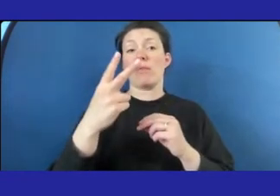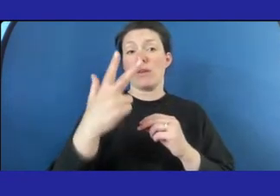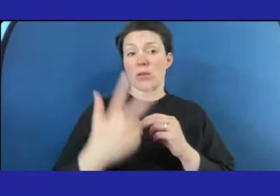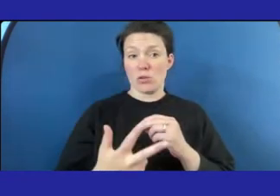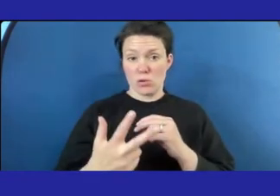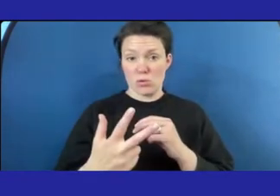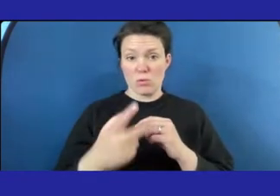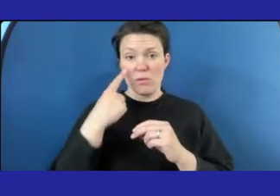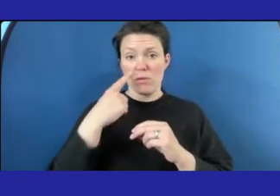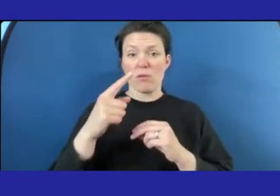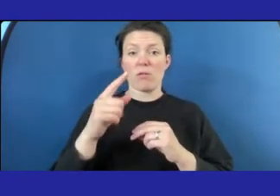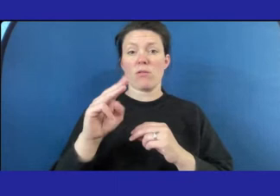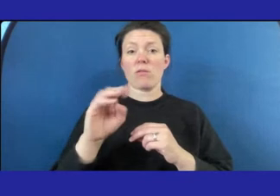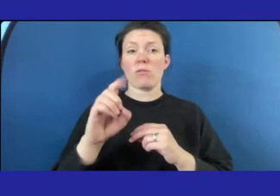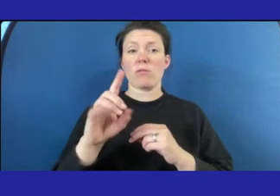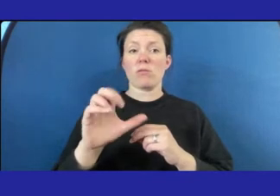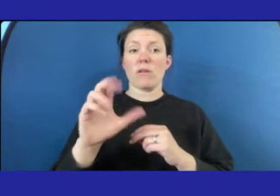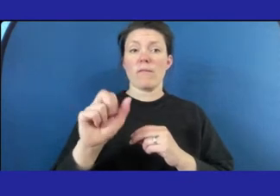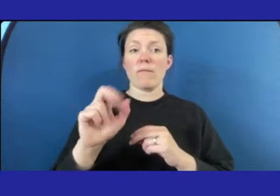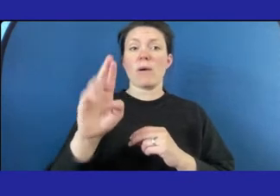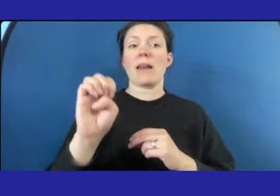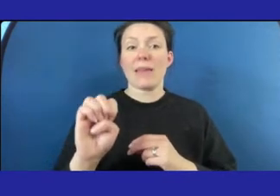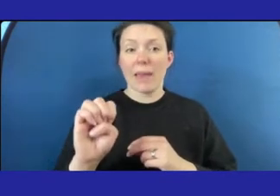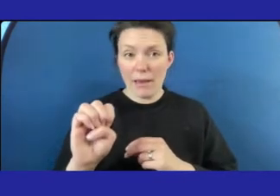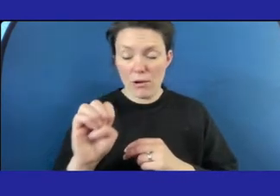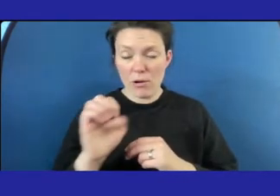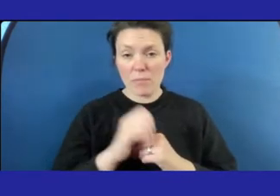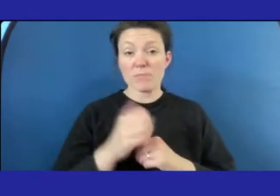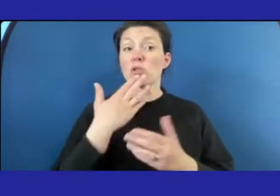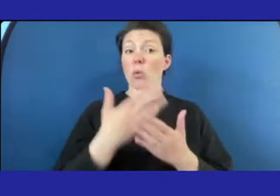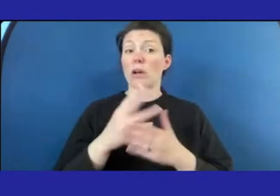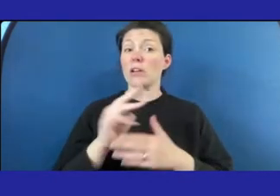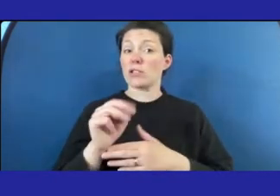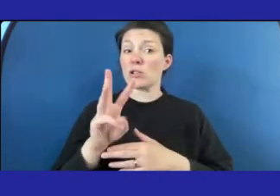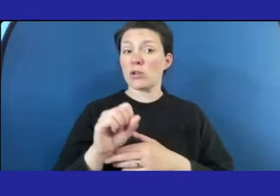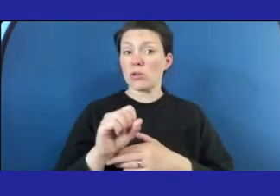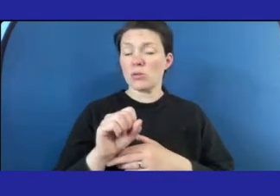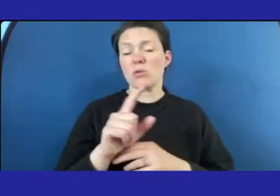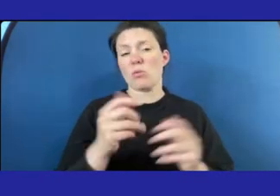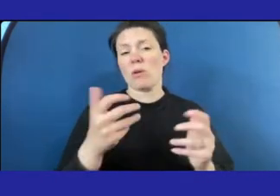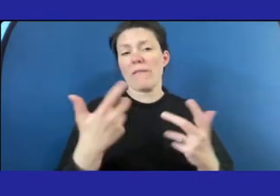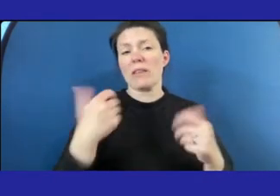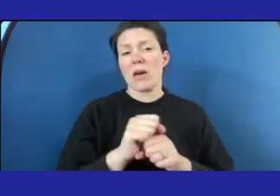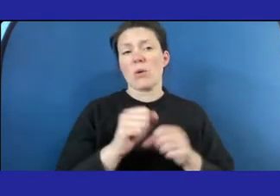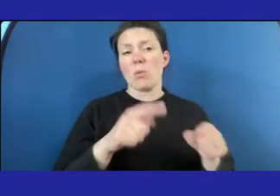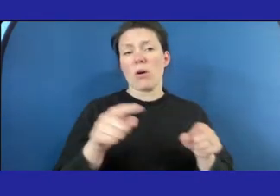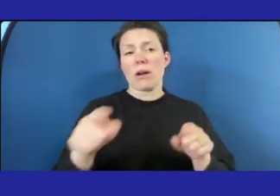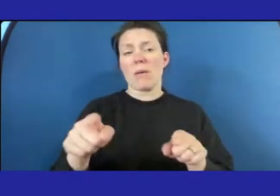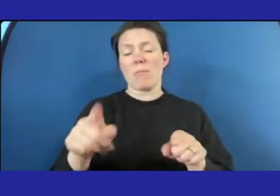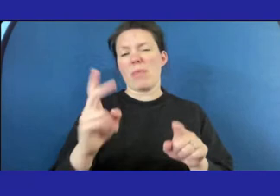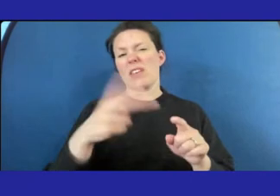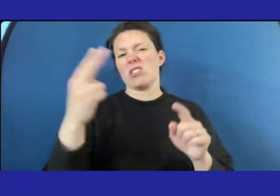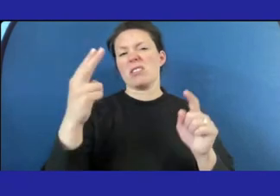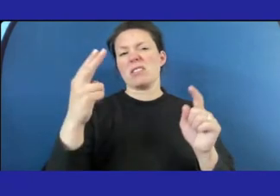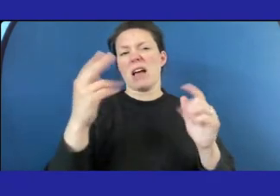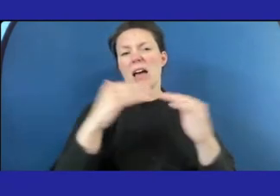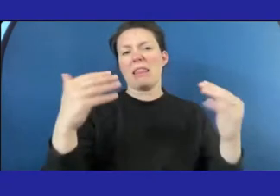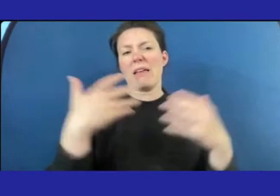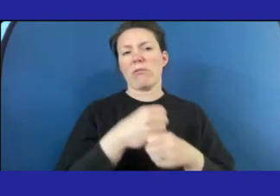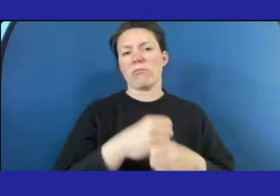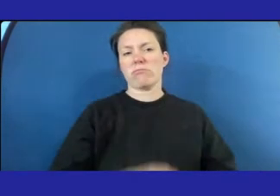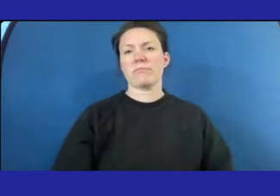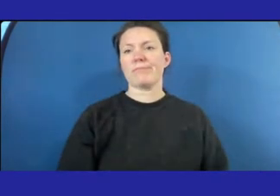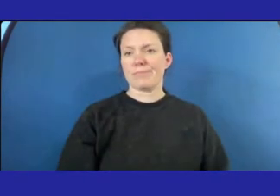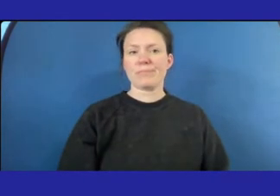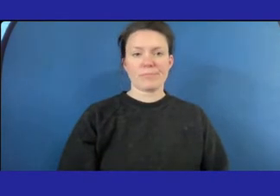for Medicare. So good news, a lot of work going into that, but that's just a high-level snapshot. Next slide.